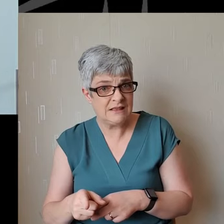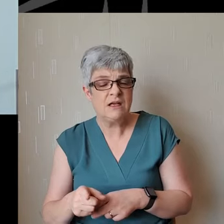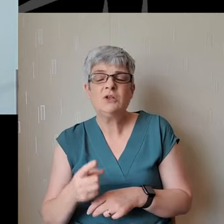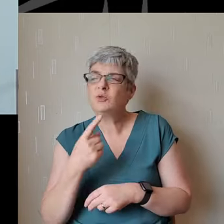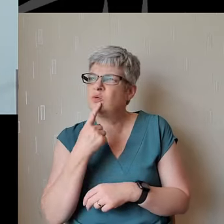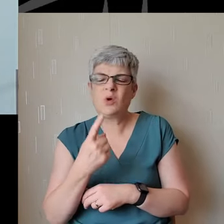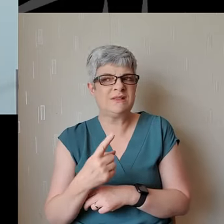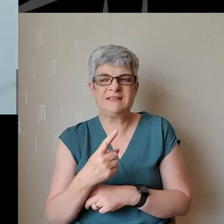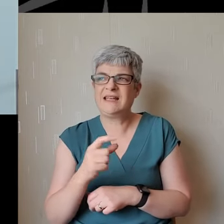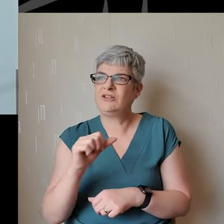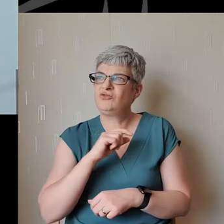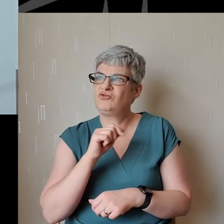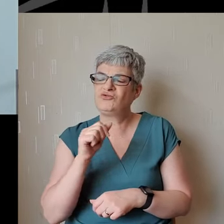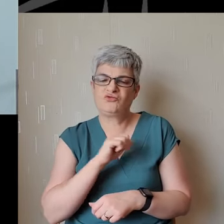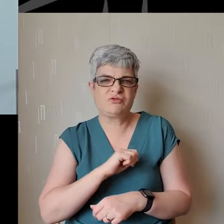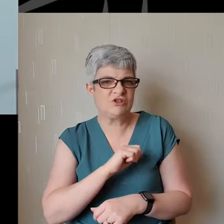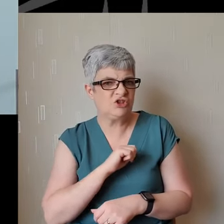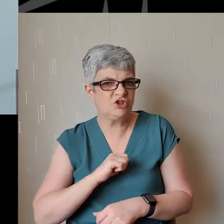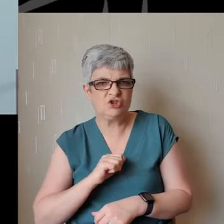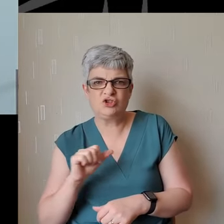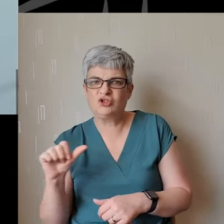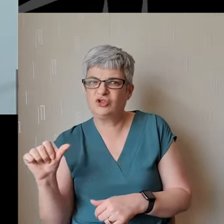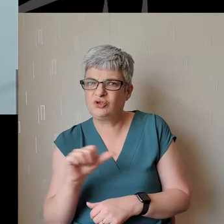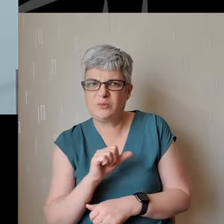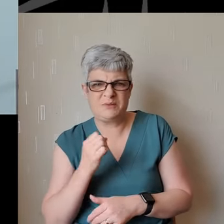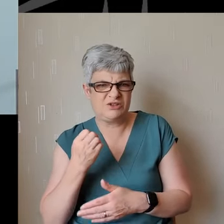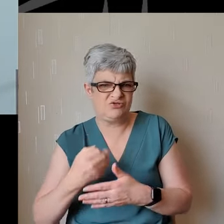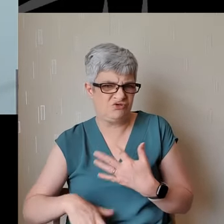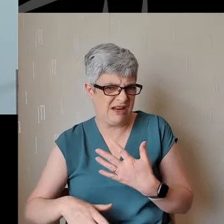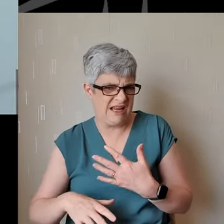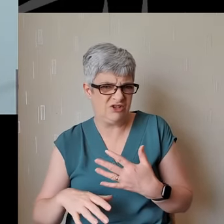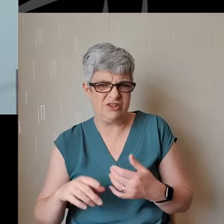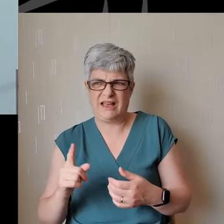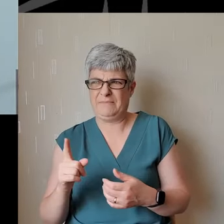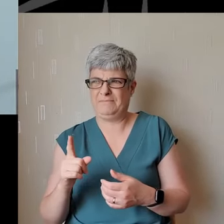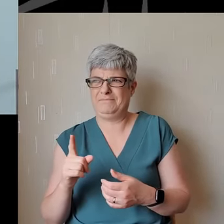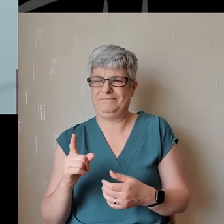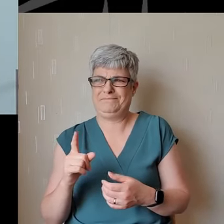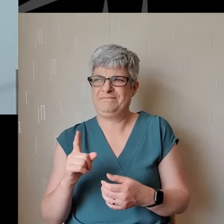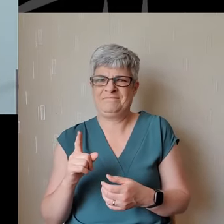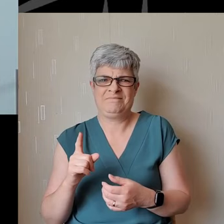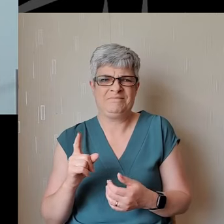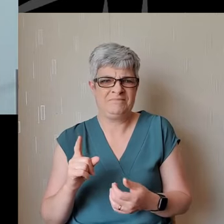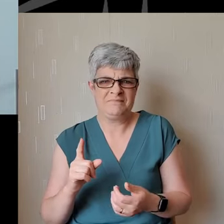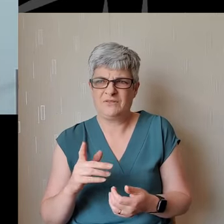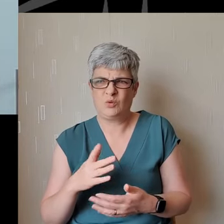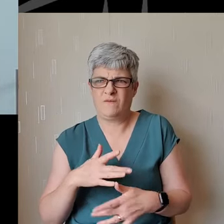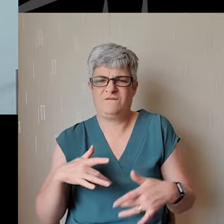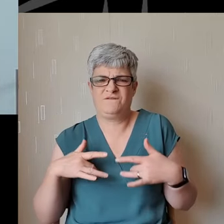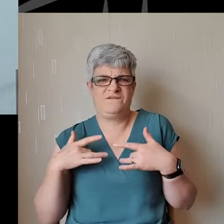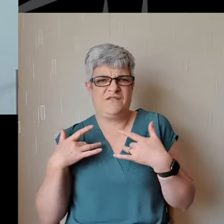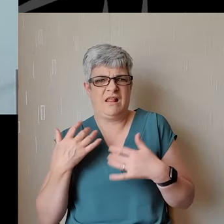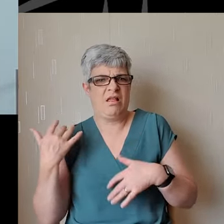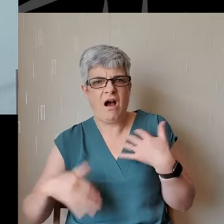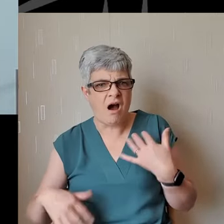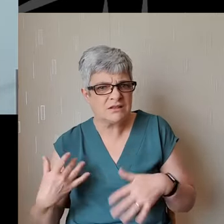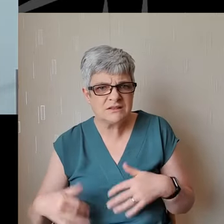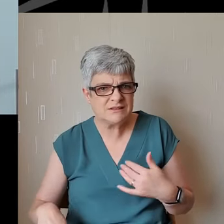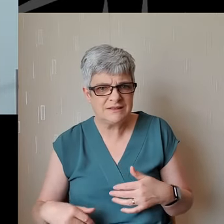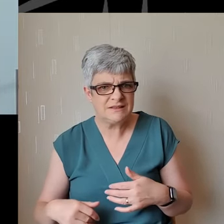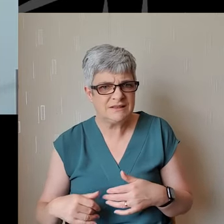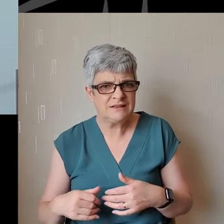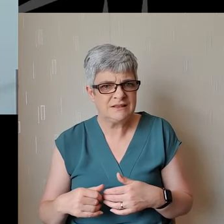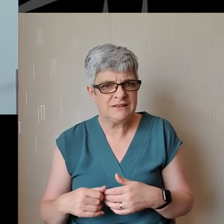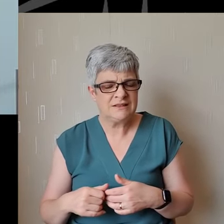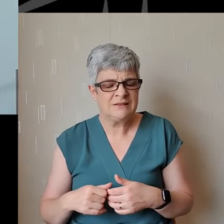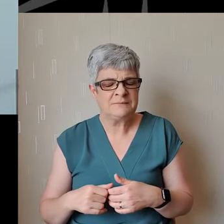that Christians are supposed to be so unusual or bizarre that they don't feel hurt and soreness and so